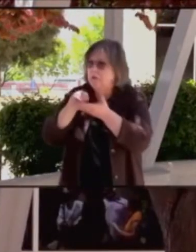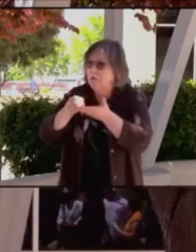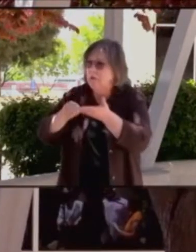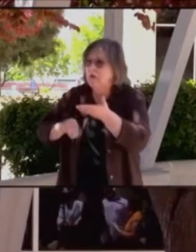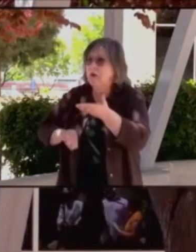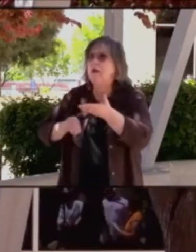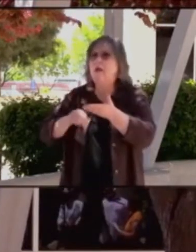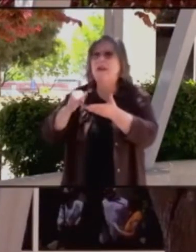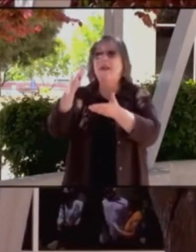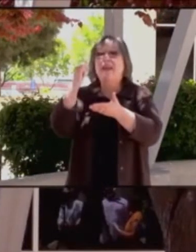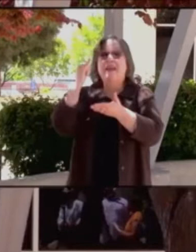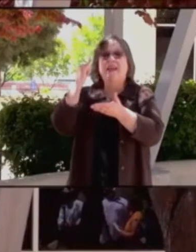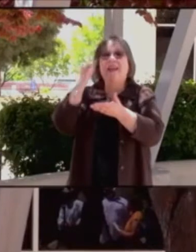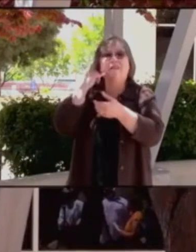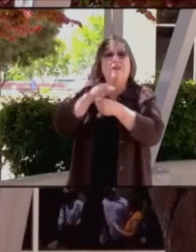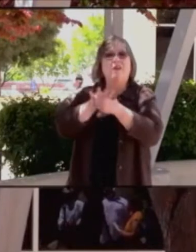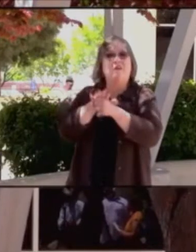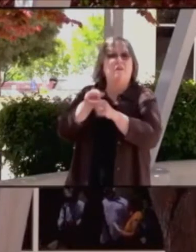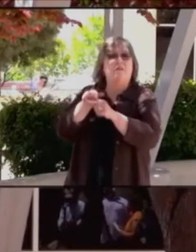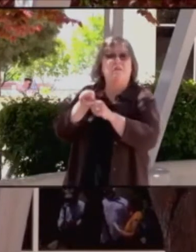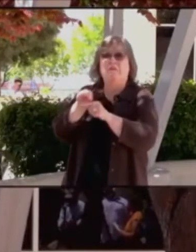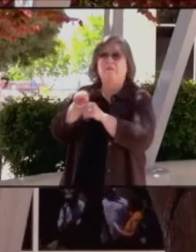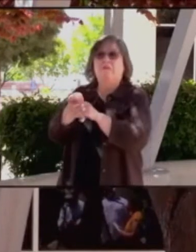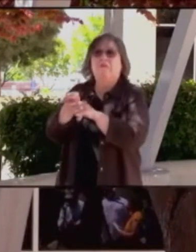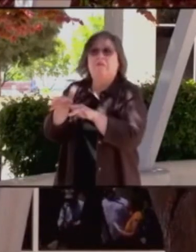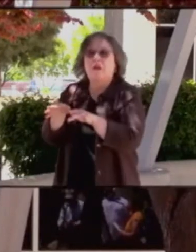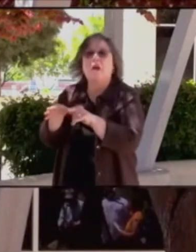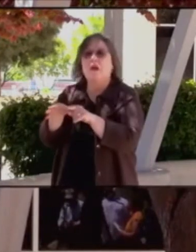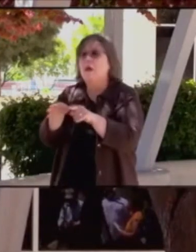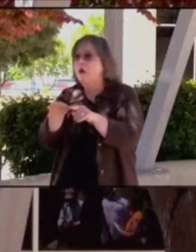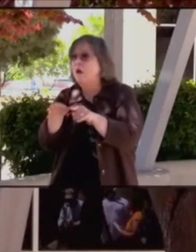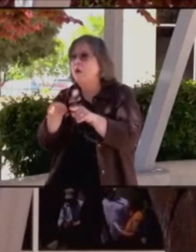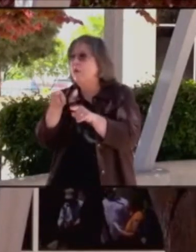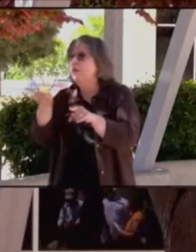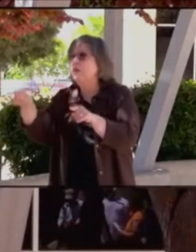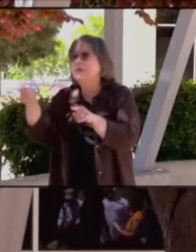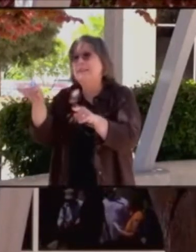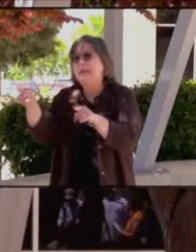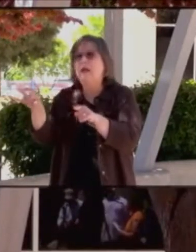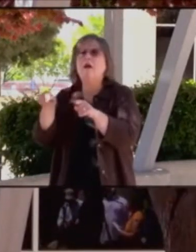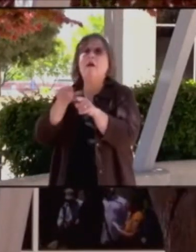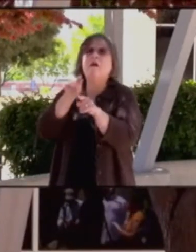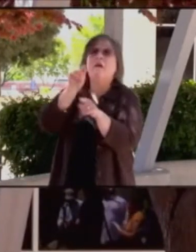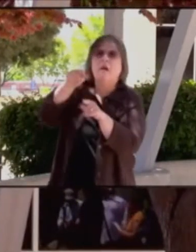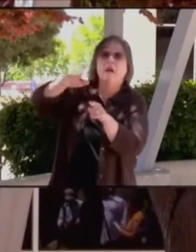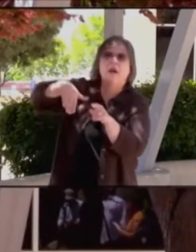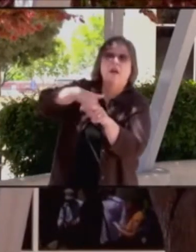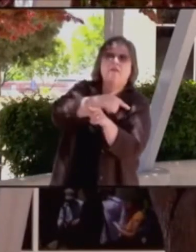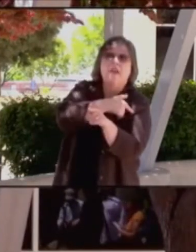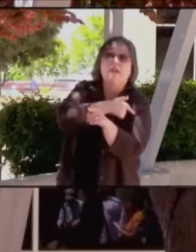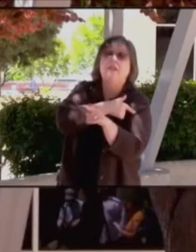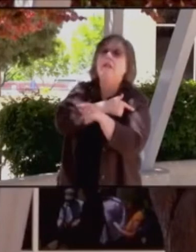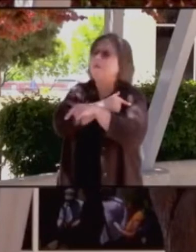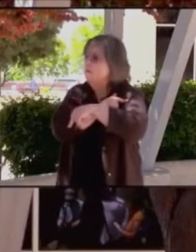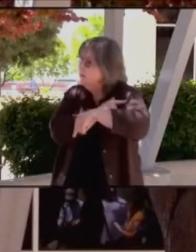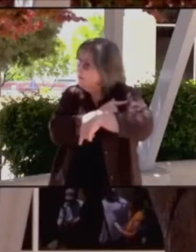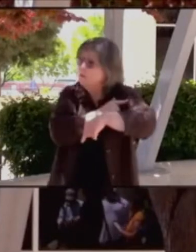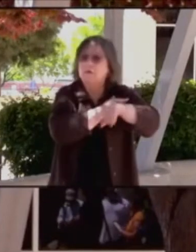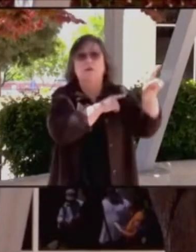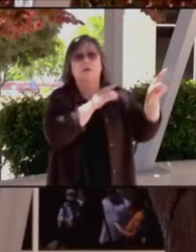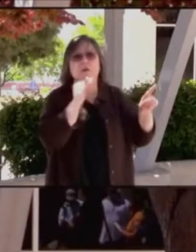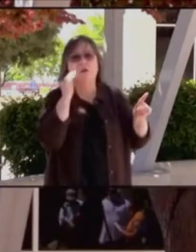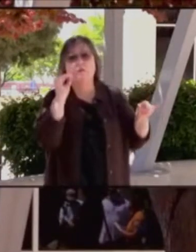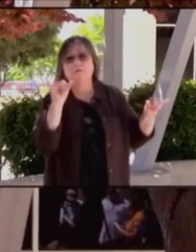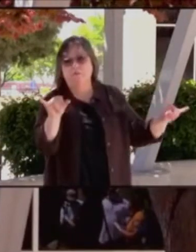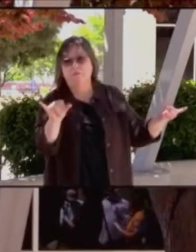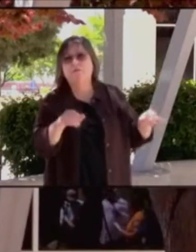for everyone in the county, if you are eligible, get vaccinated, get fully vaccinated right now. If you've only gotten one dose and you've been waiting